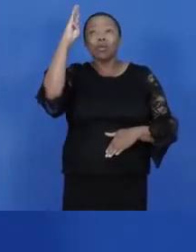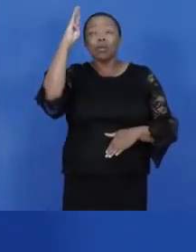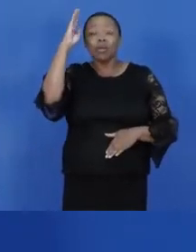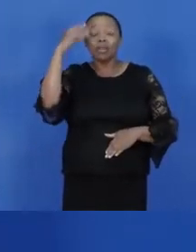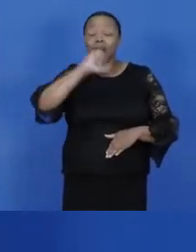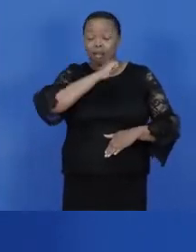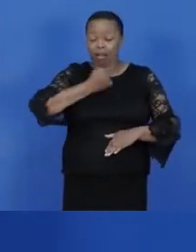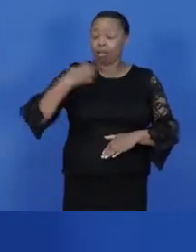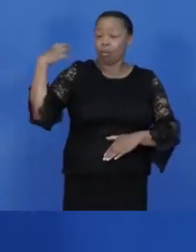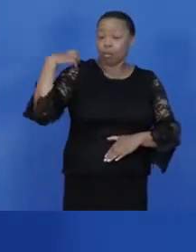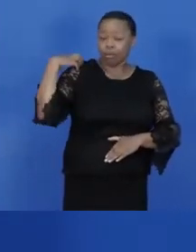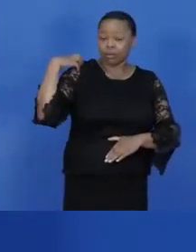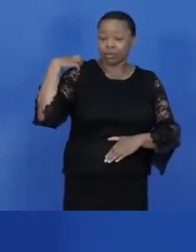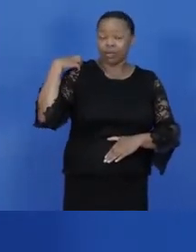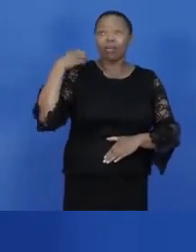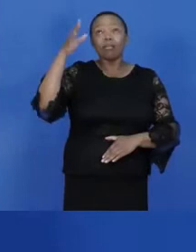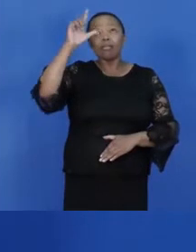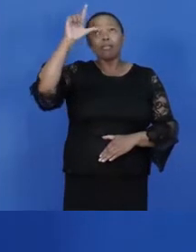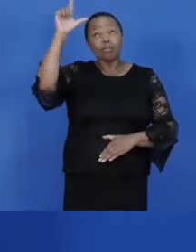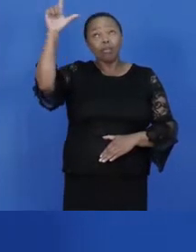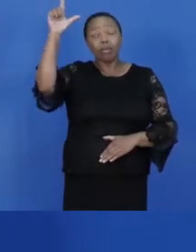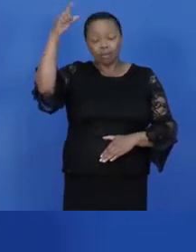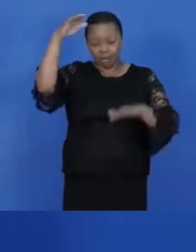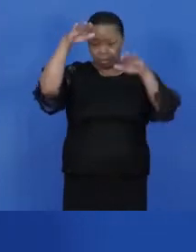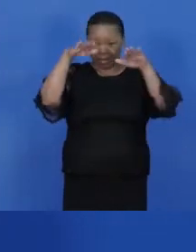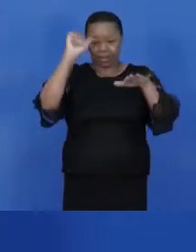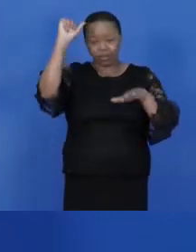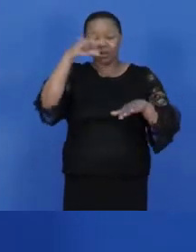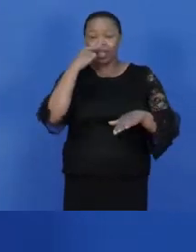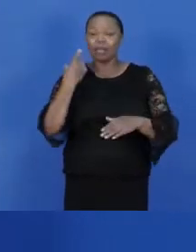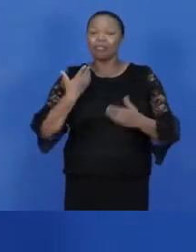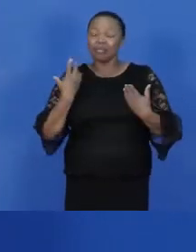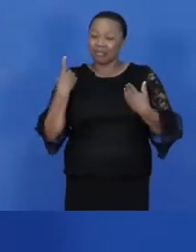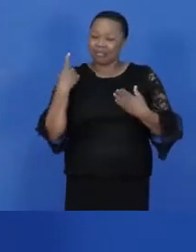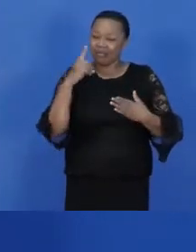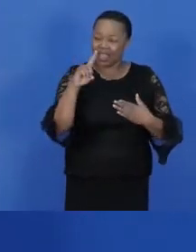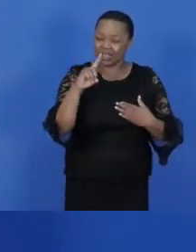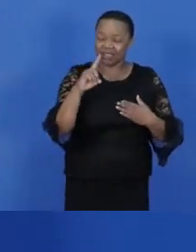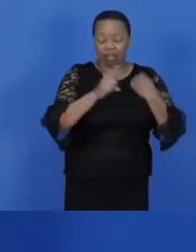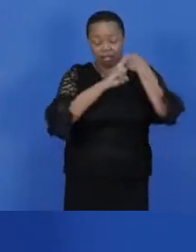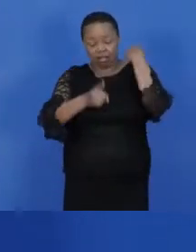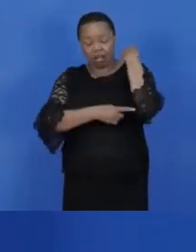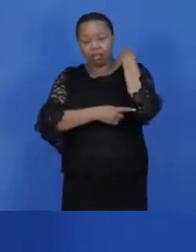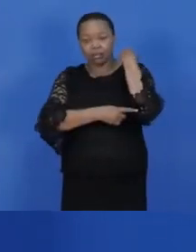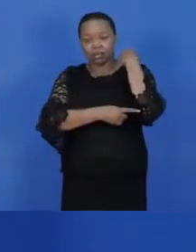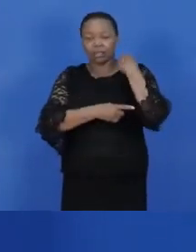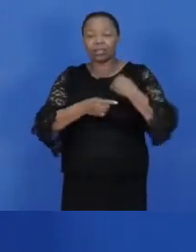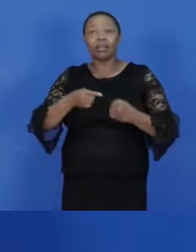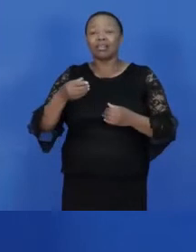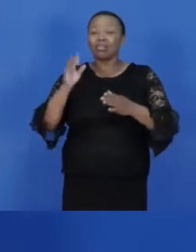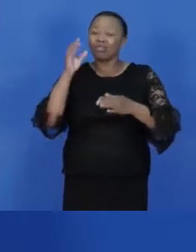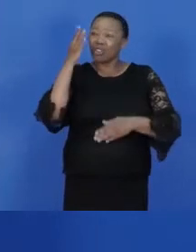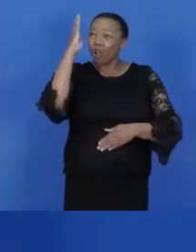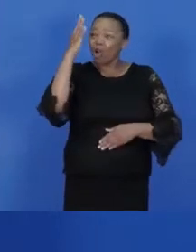for being our master. We bless your name for being the great I am. You are Alpha, you are Omega. You are the beginning and the end. Mighty